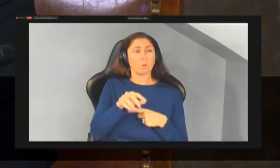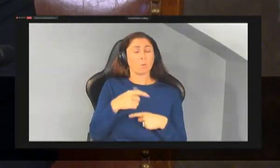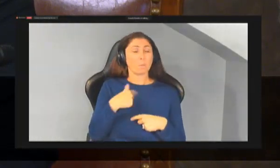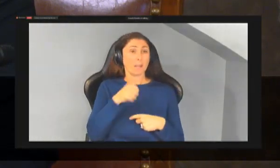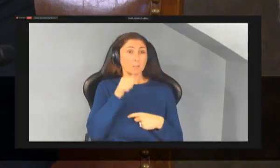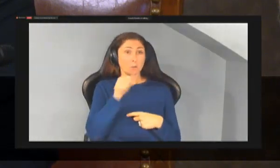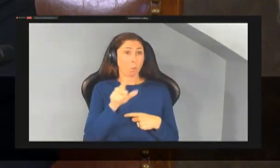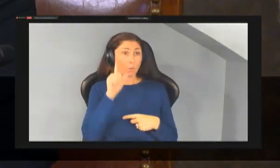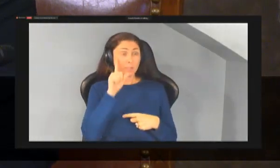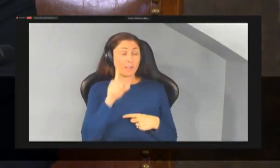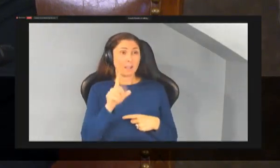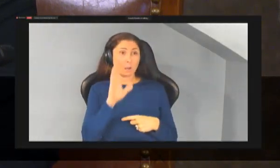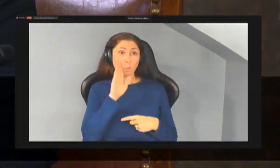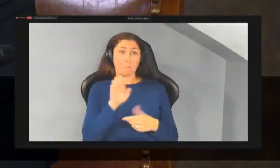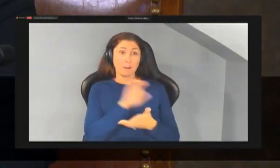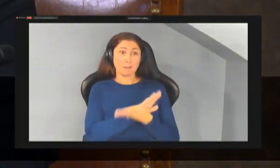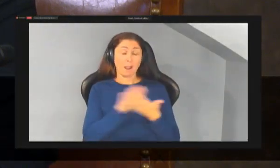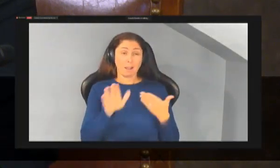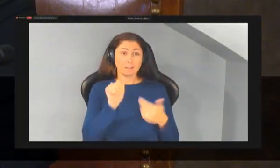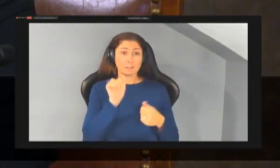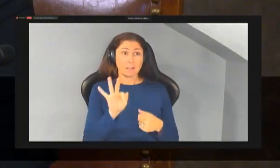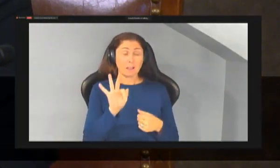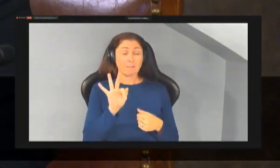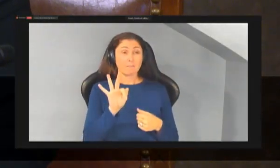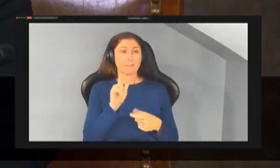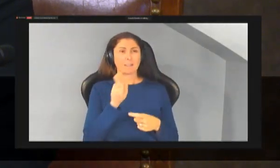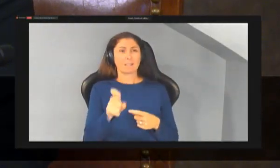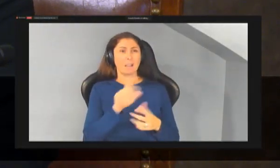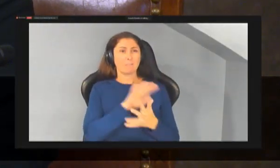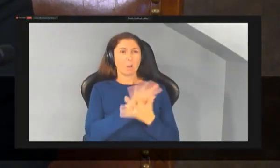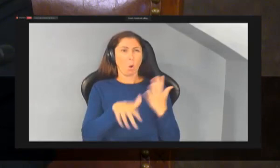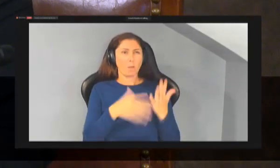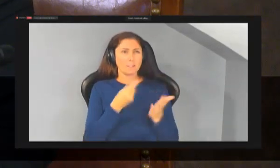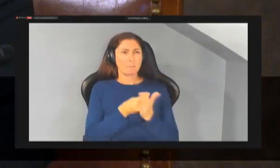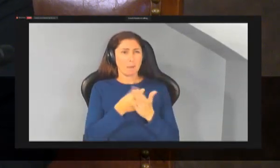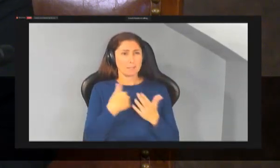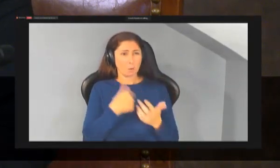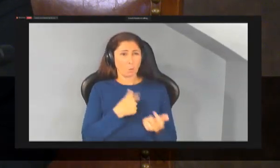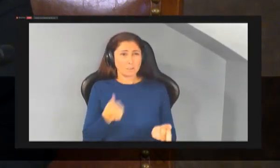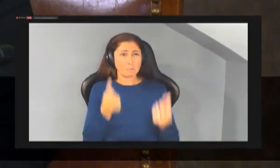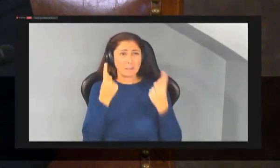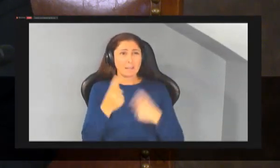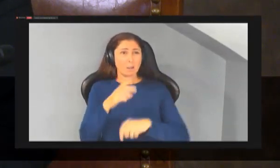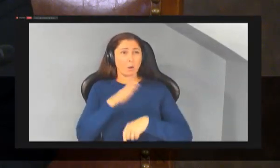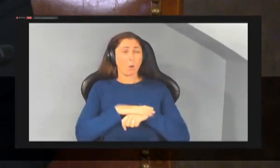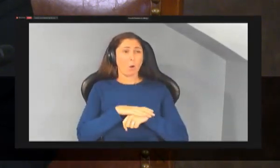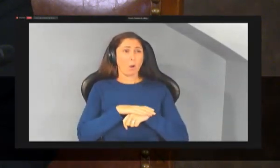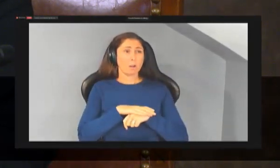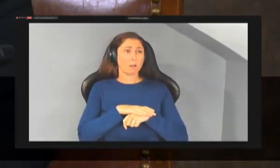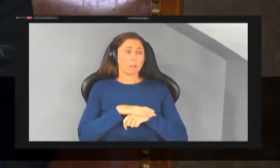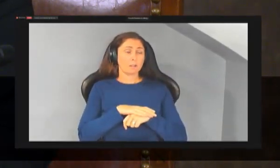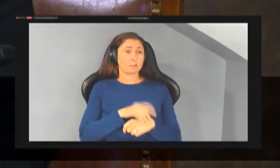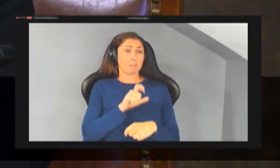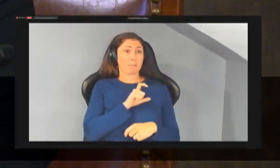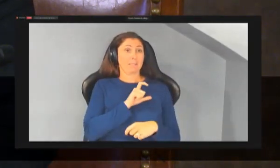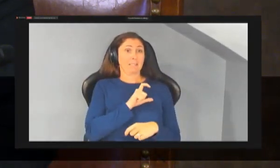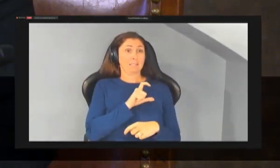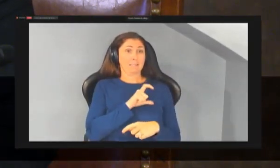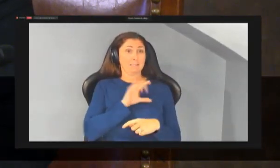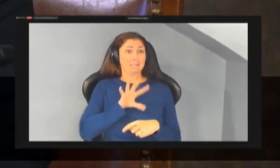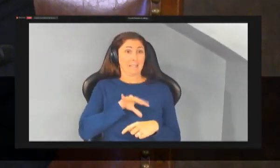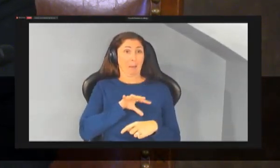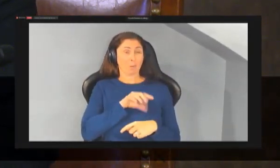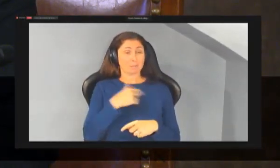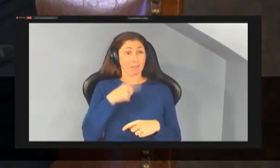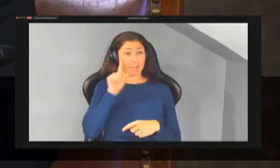that it would be nice if, given all this money that we are spending on police cameras, I think that it would be